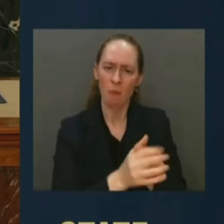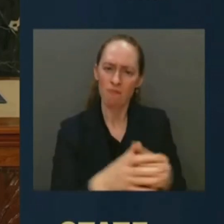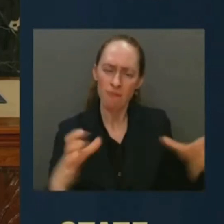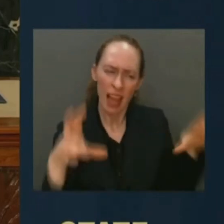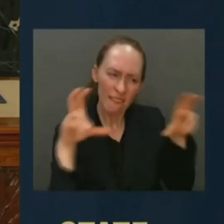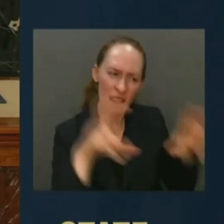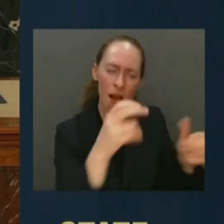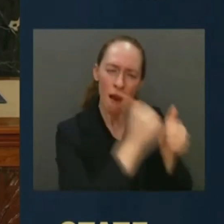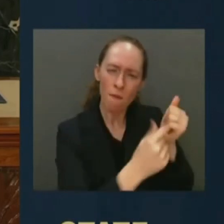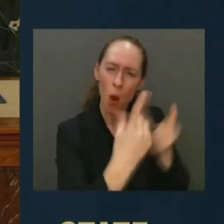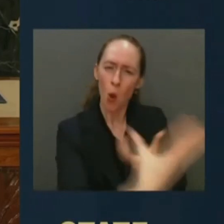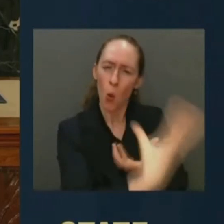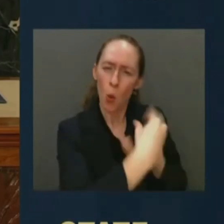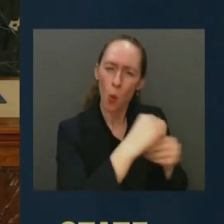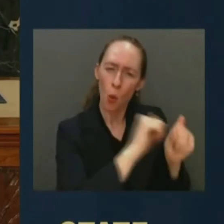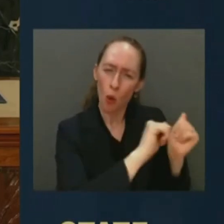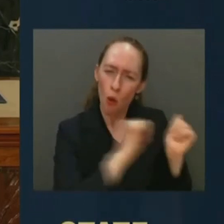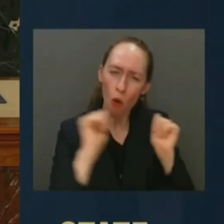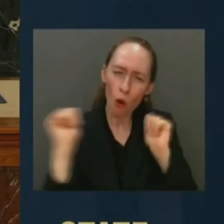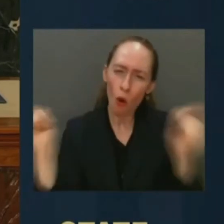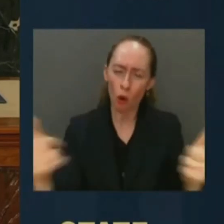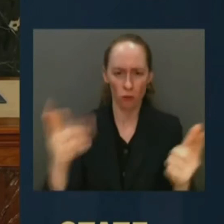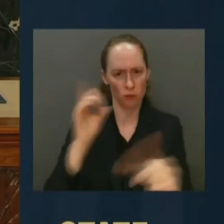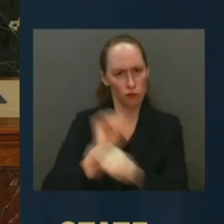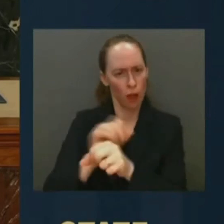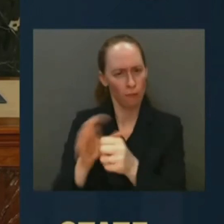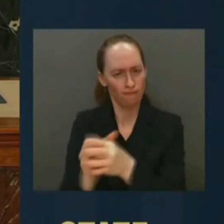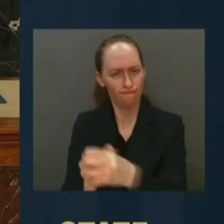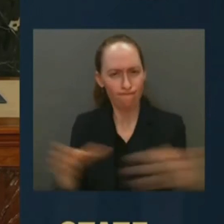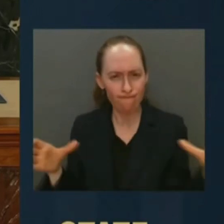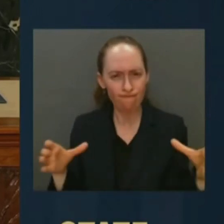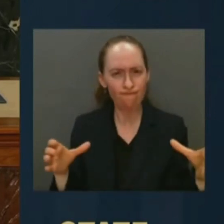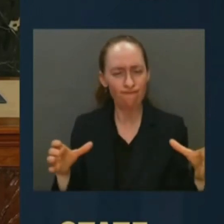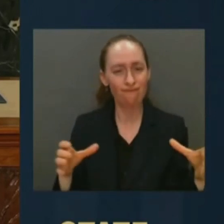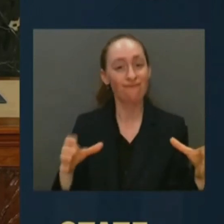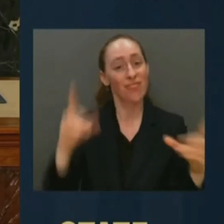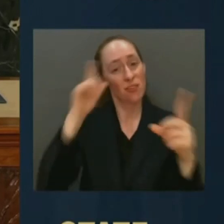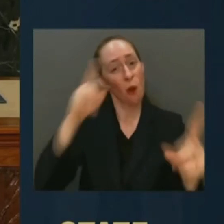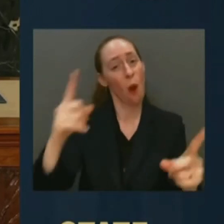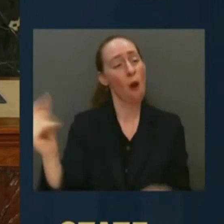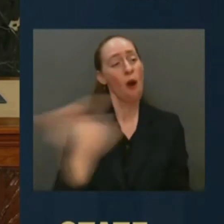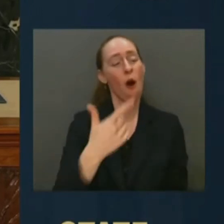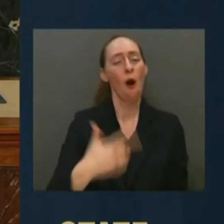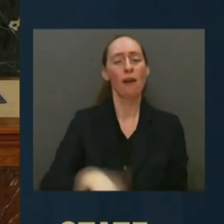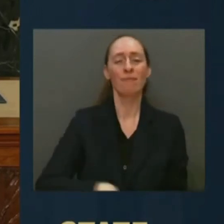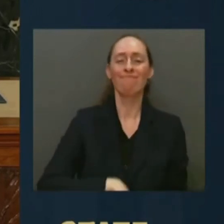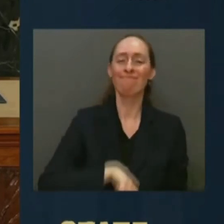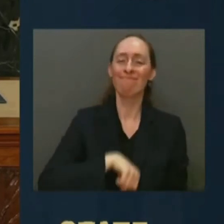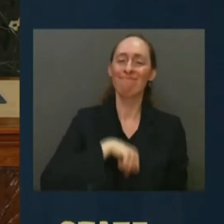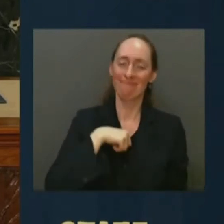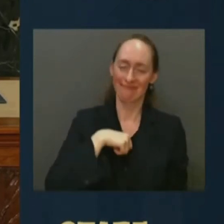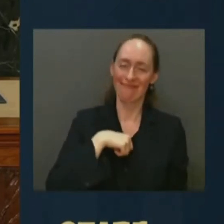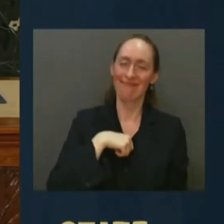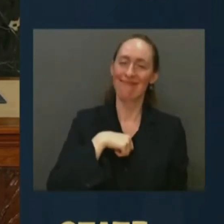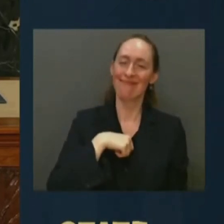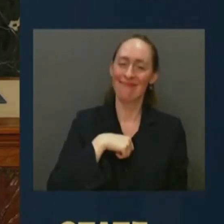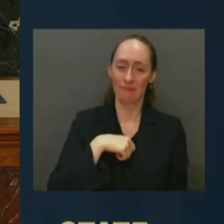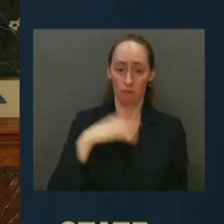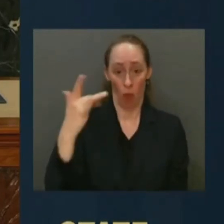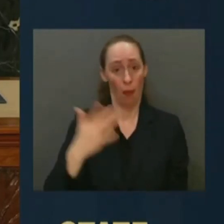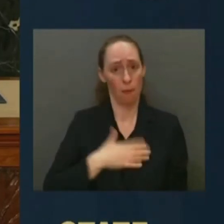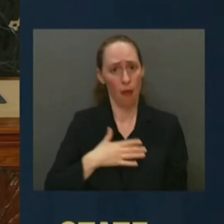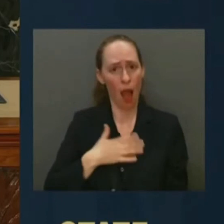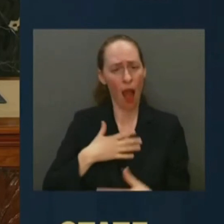because choices we made in the last several years. You know, this is, in my view, a blue-collar blueprint to